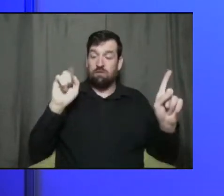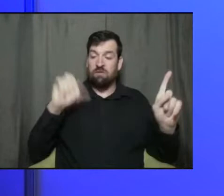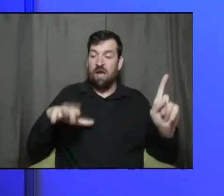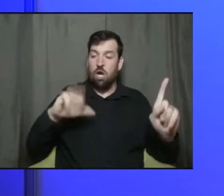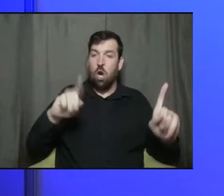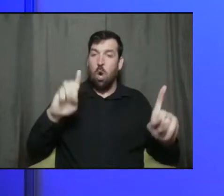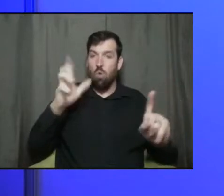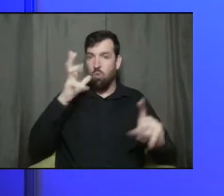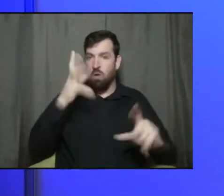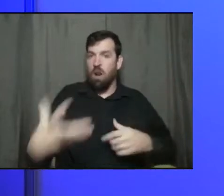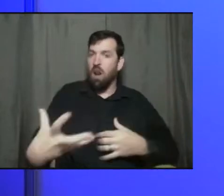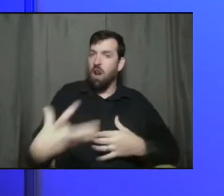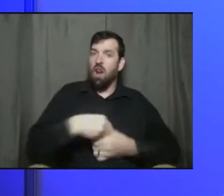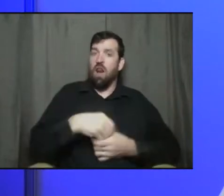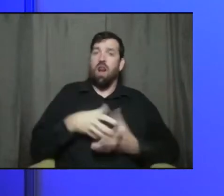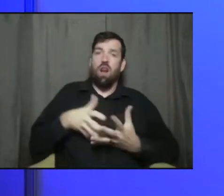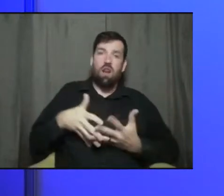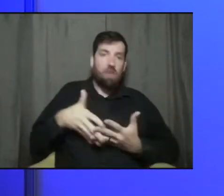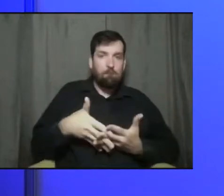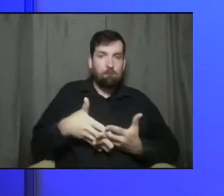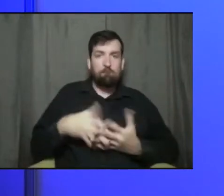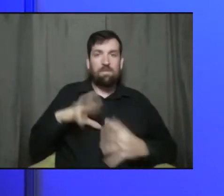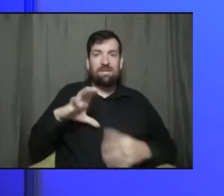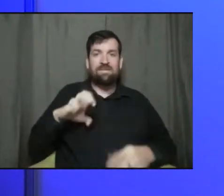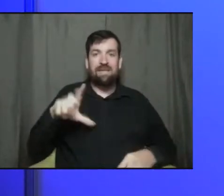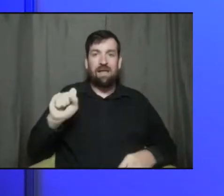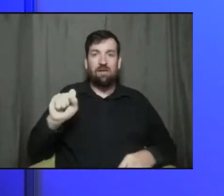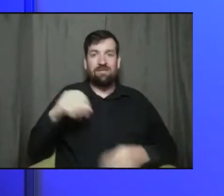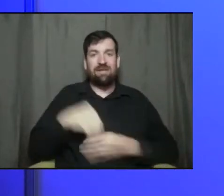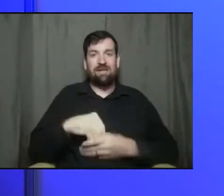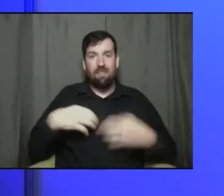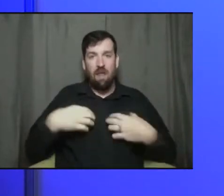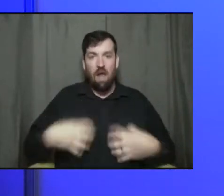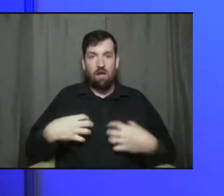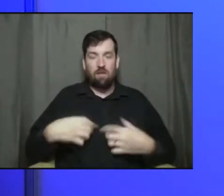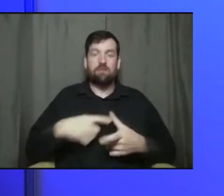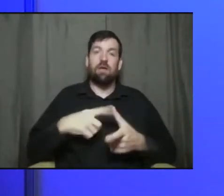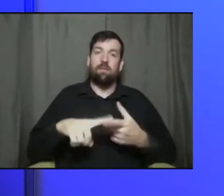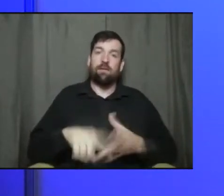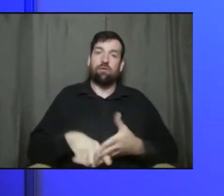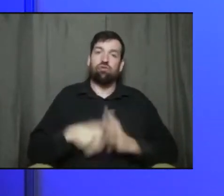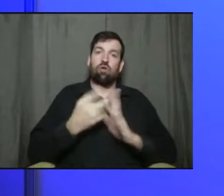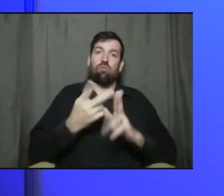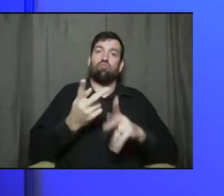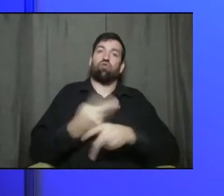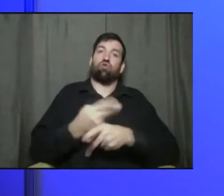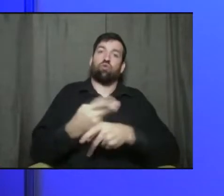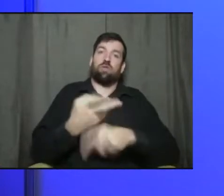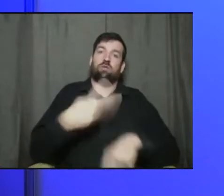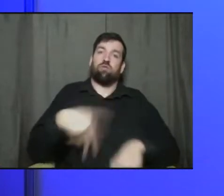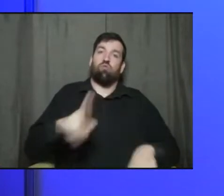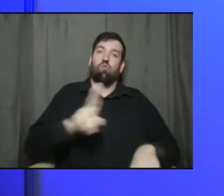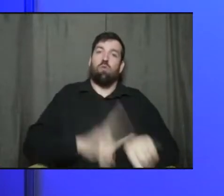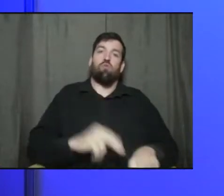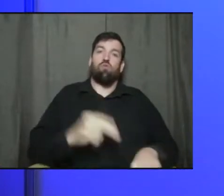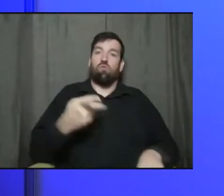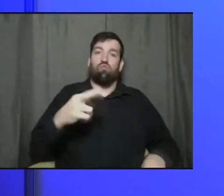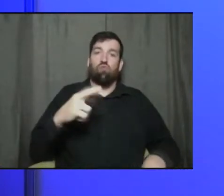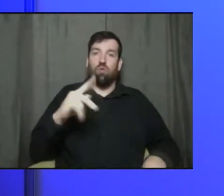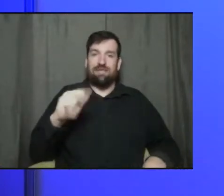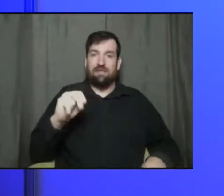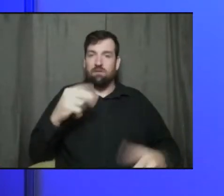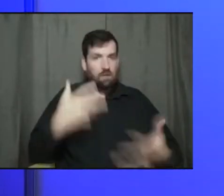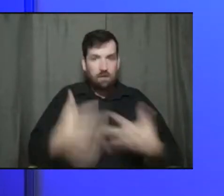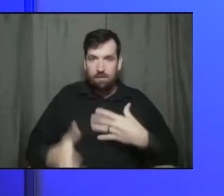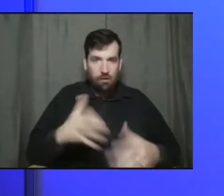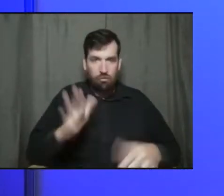the cells within that person's lungs, and they'll then produce normal CFTR protein, regardless of the mutation that they have. So this